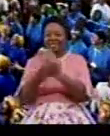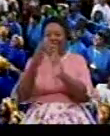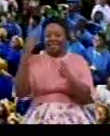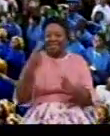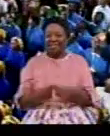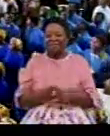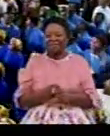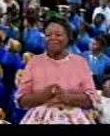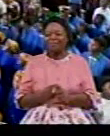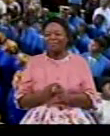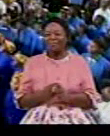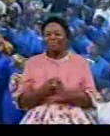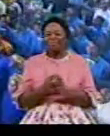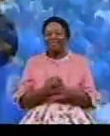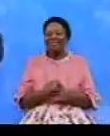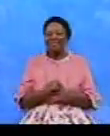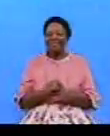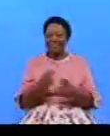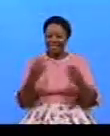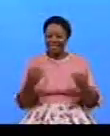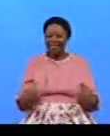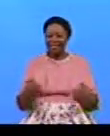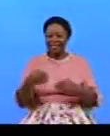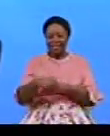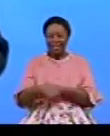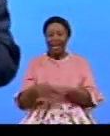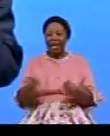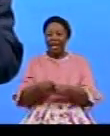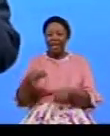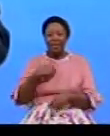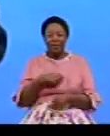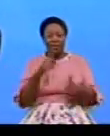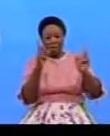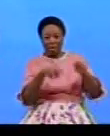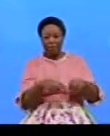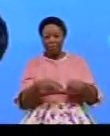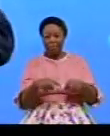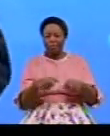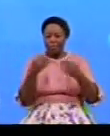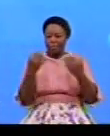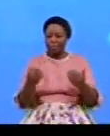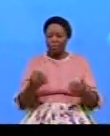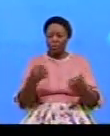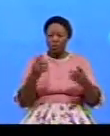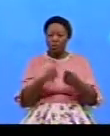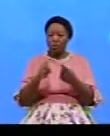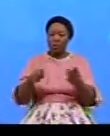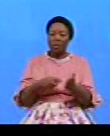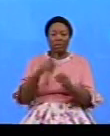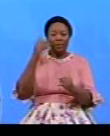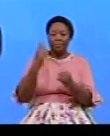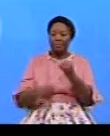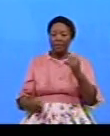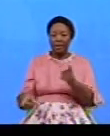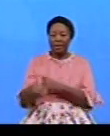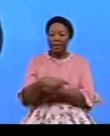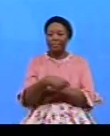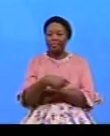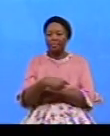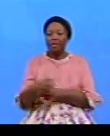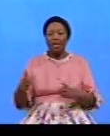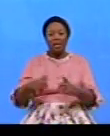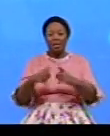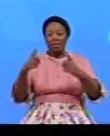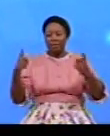do that. But tonight, there is a Redeemer that comes from heaven and day is revealed unto great